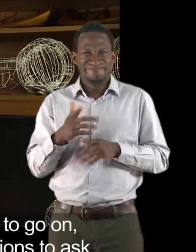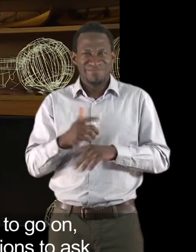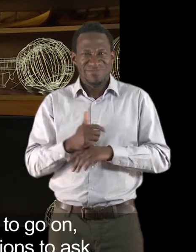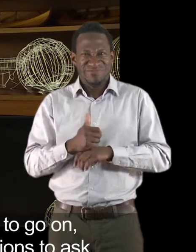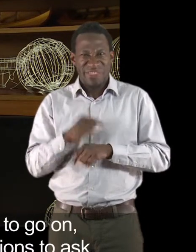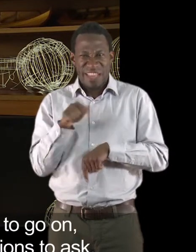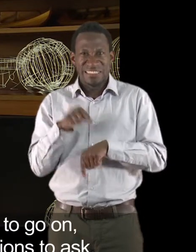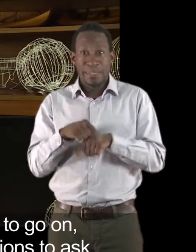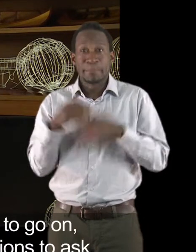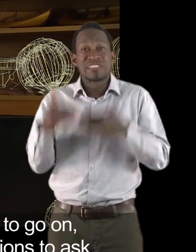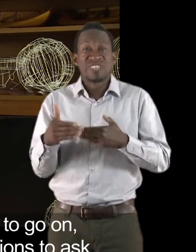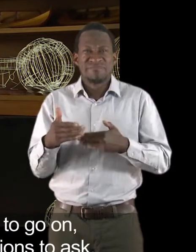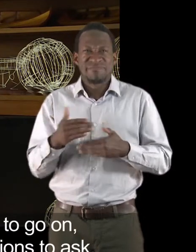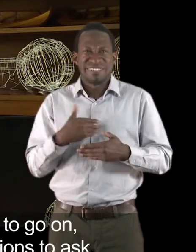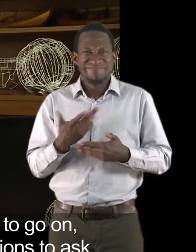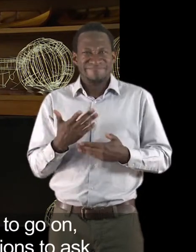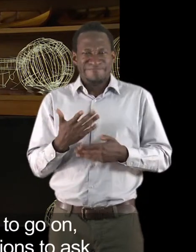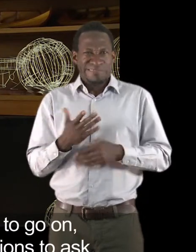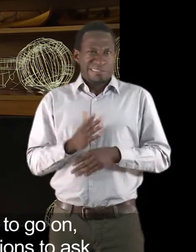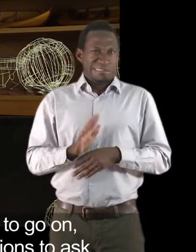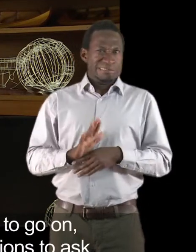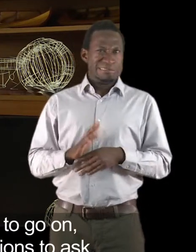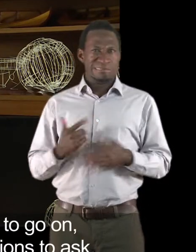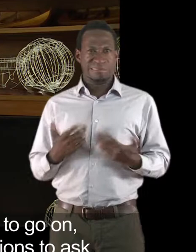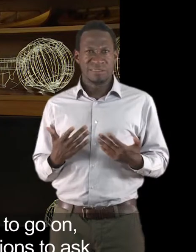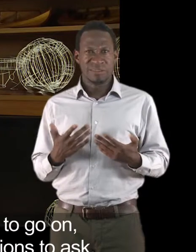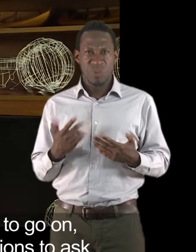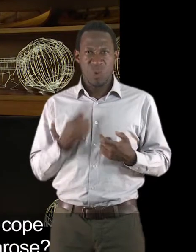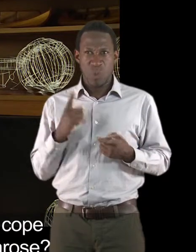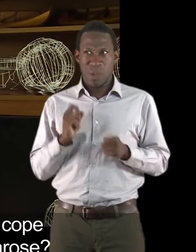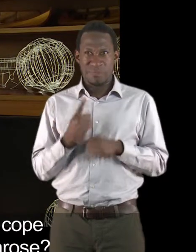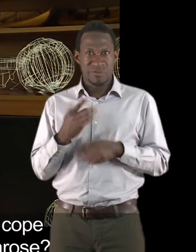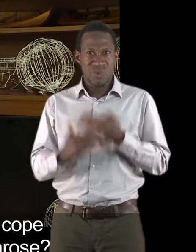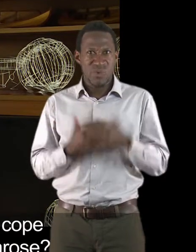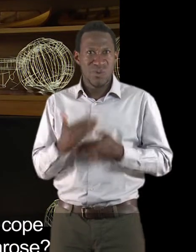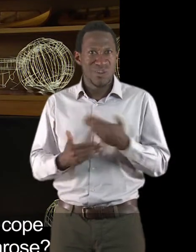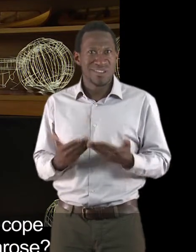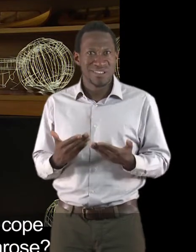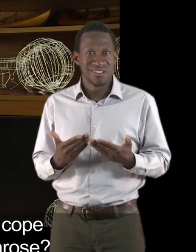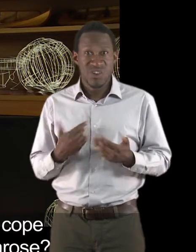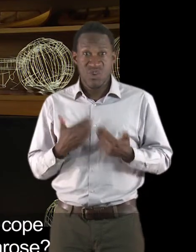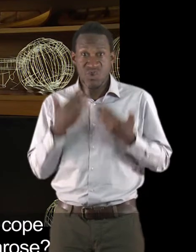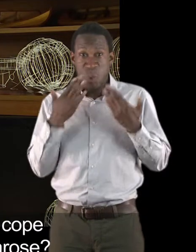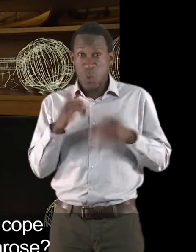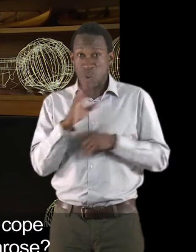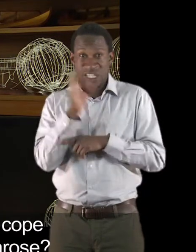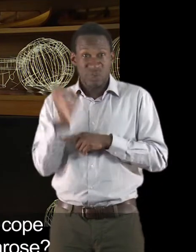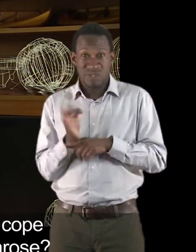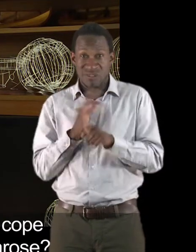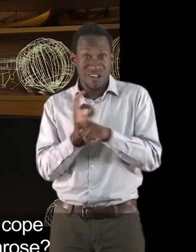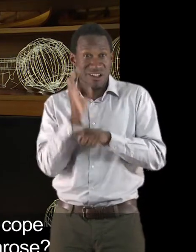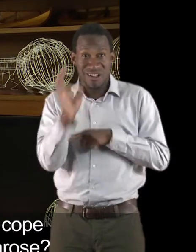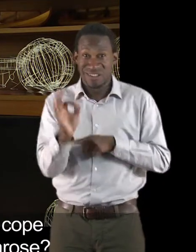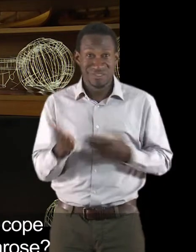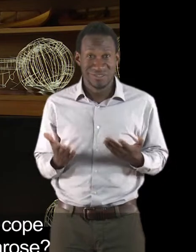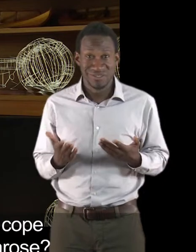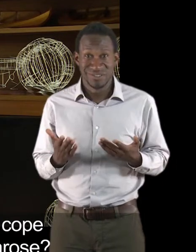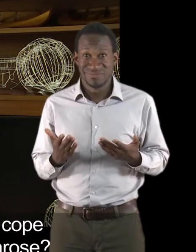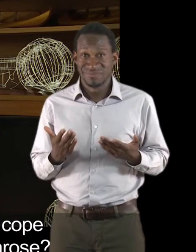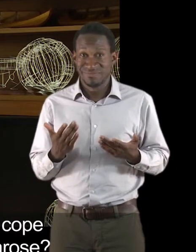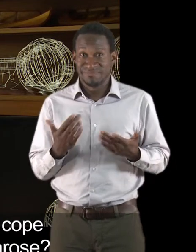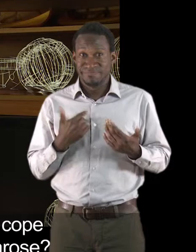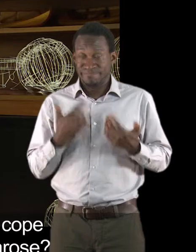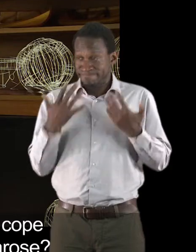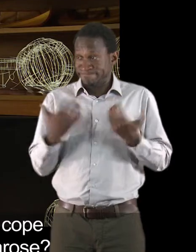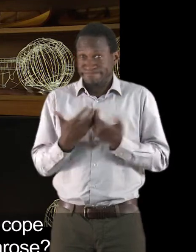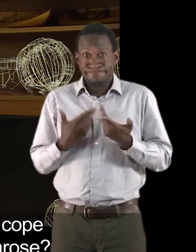wondering what was going to go on. I didn't even know what questions to ask, how I would be able to cope with whatever